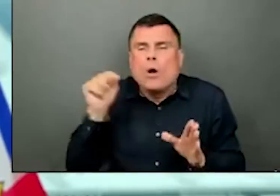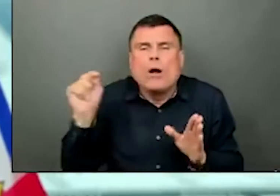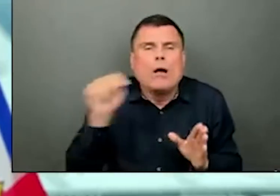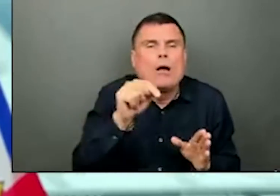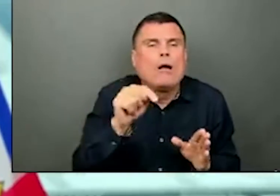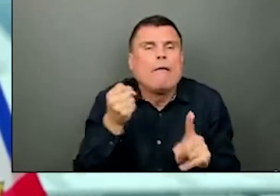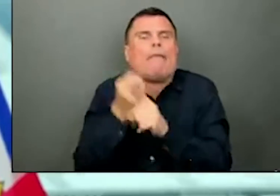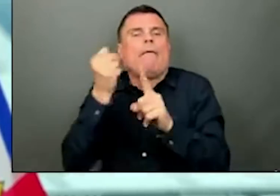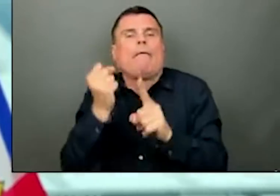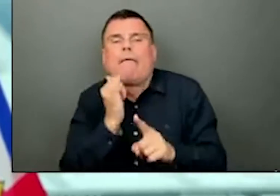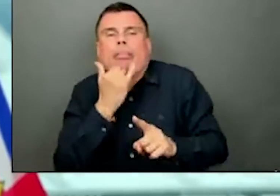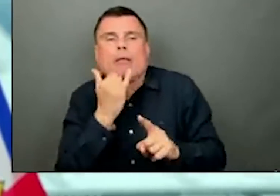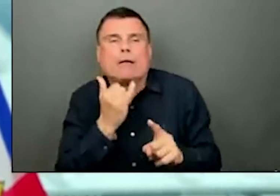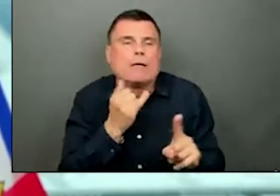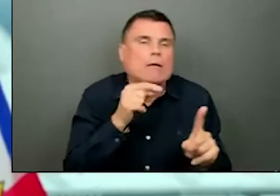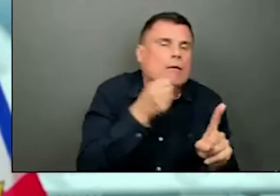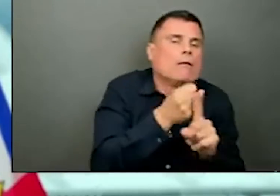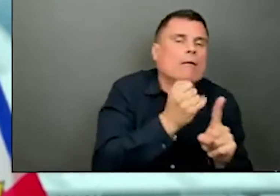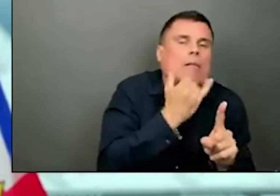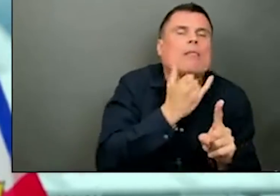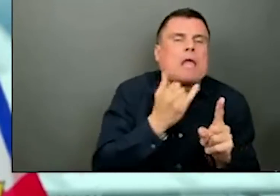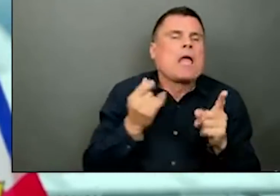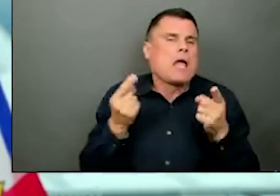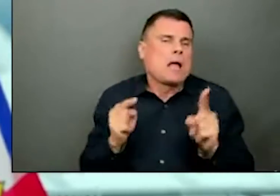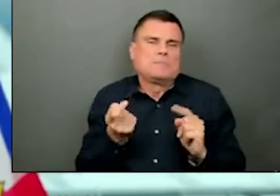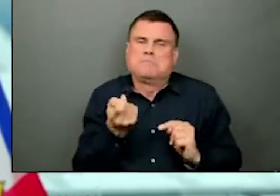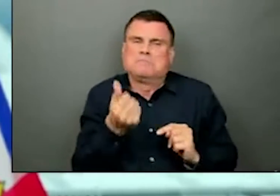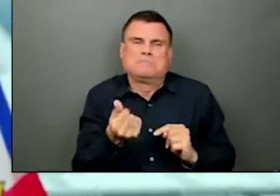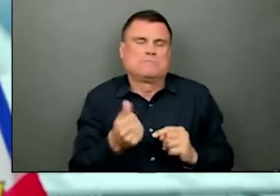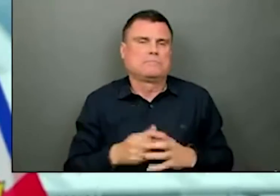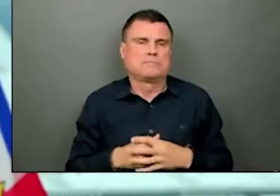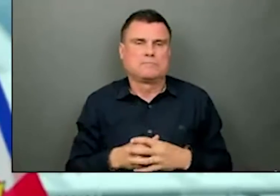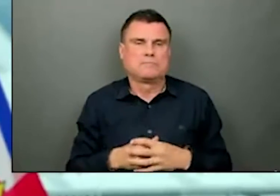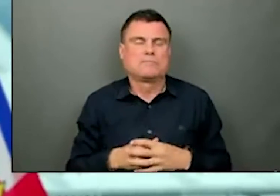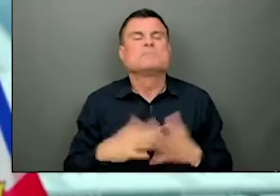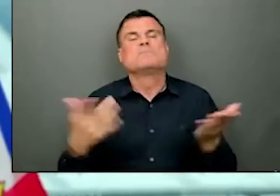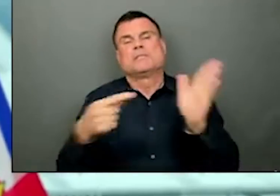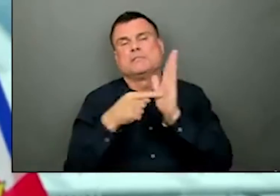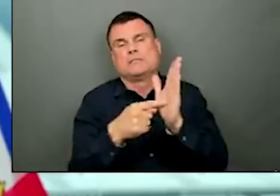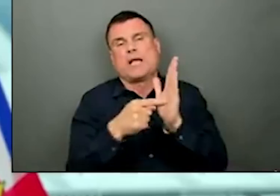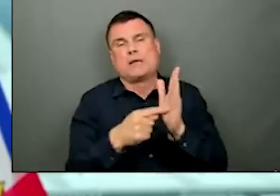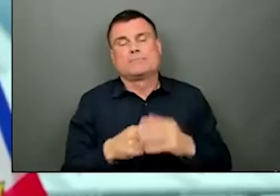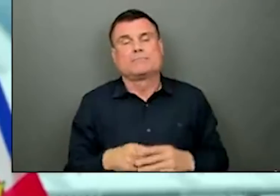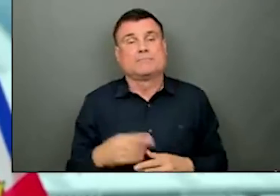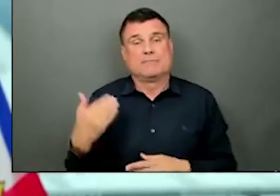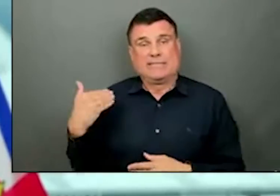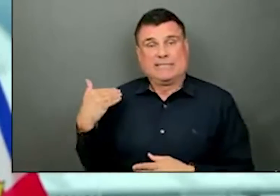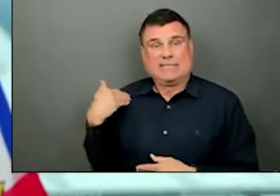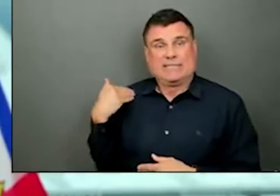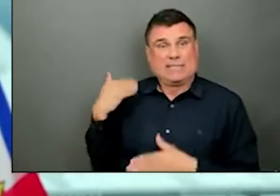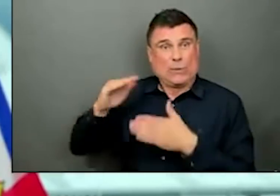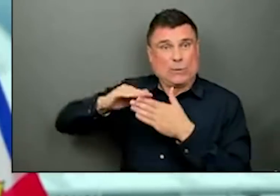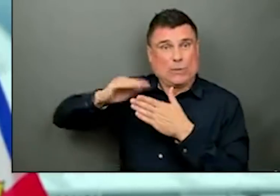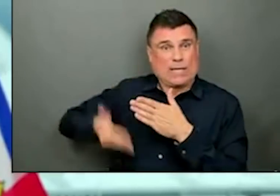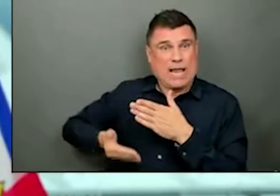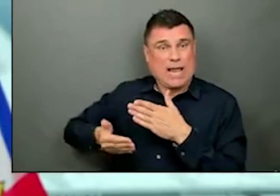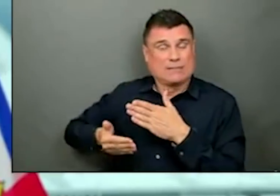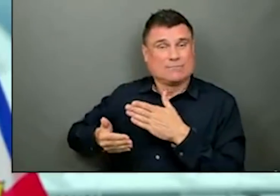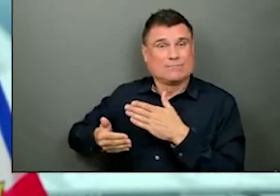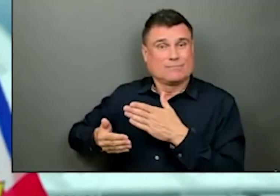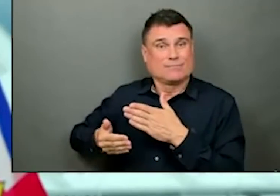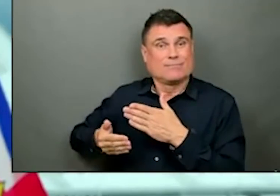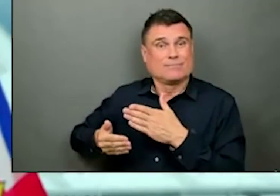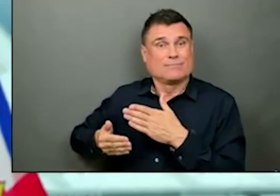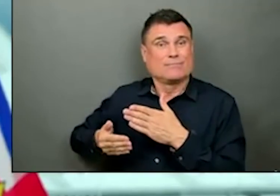who'd already received a single dose, and we're getting messages about registering again for their first